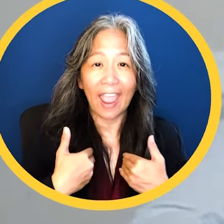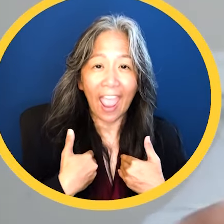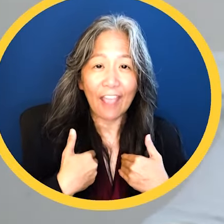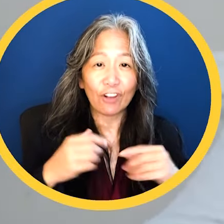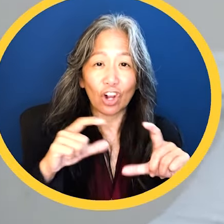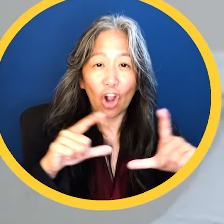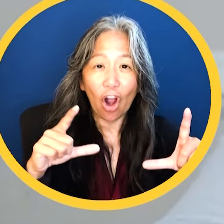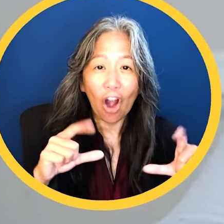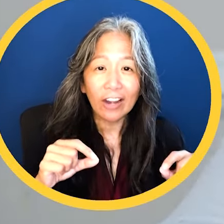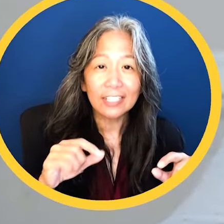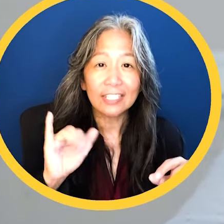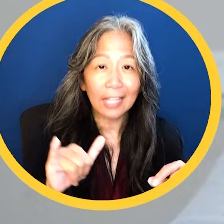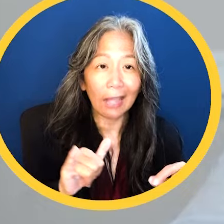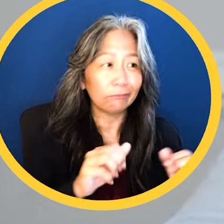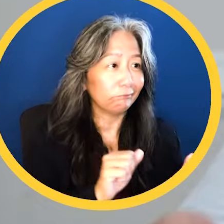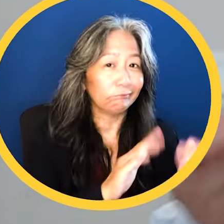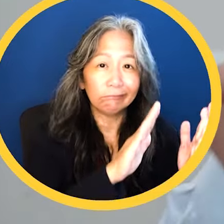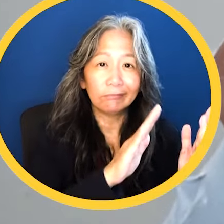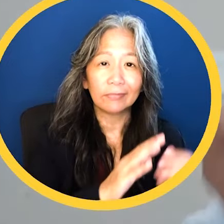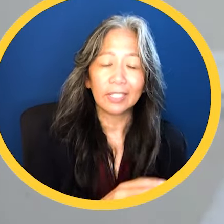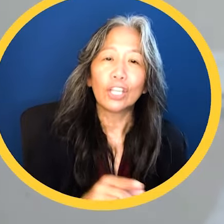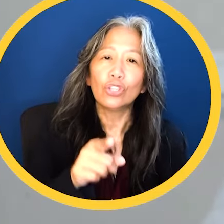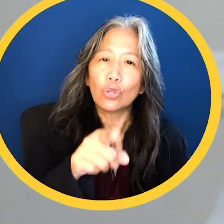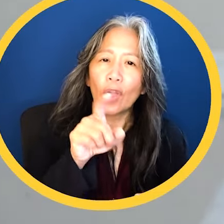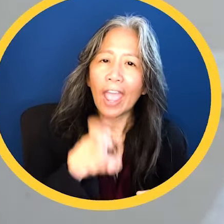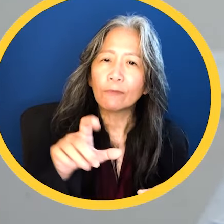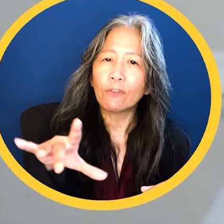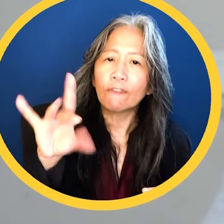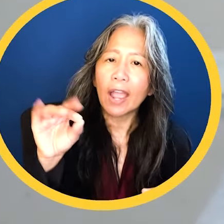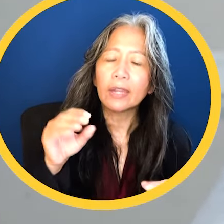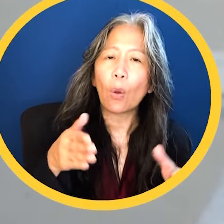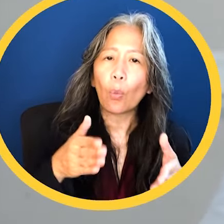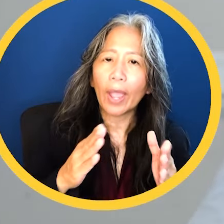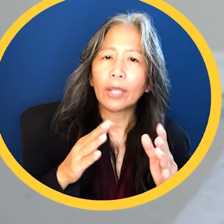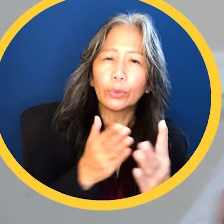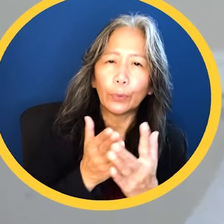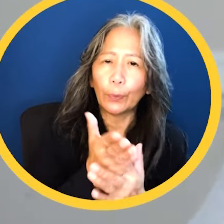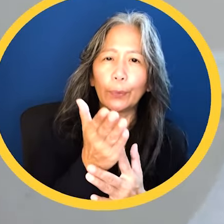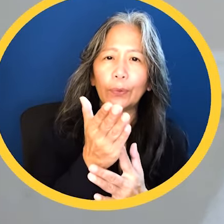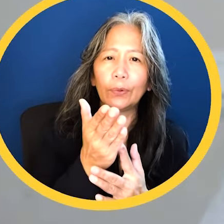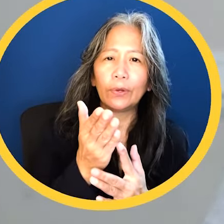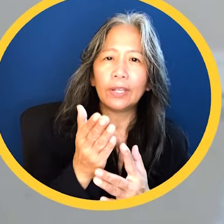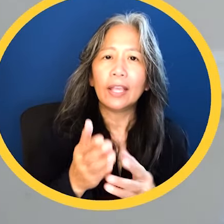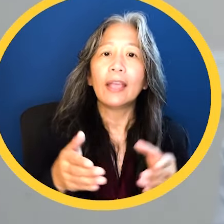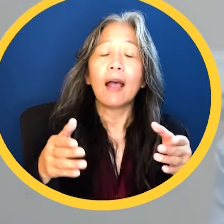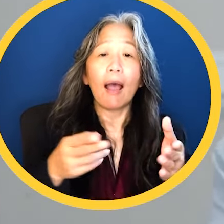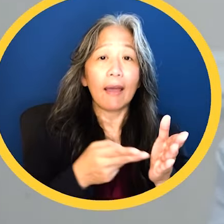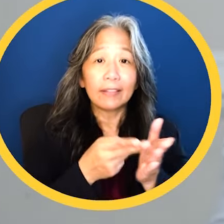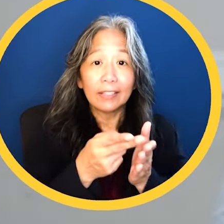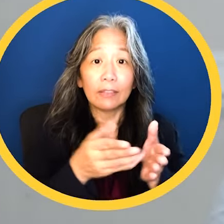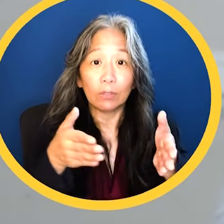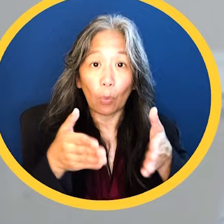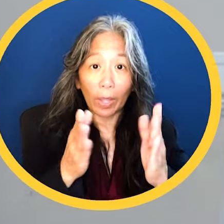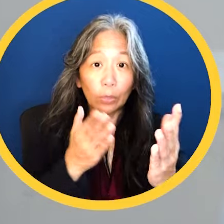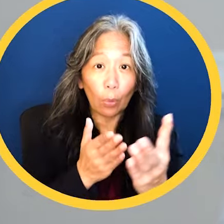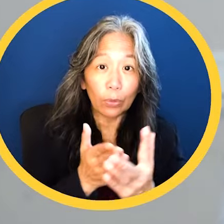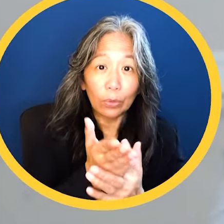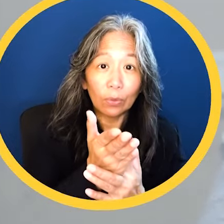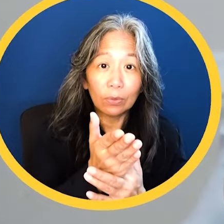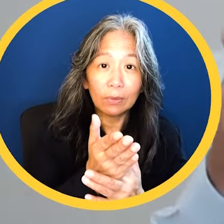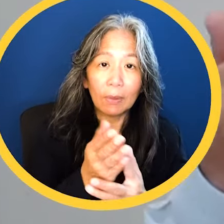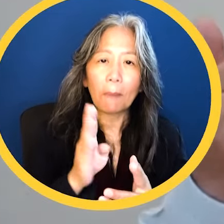Everyone has cards that they're dealt, and you just have to find the way through it. And honestly, the way that you get through